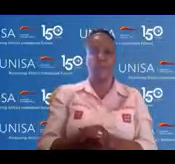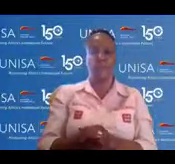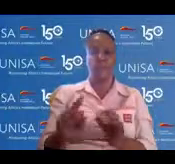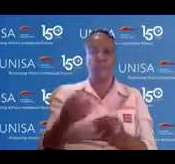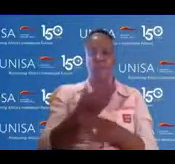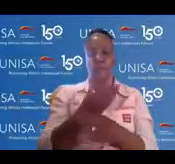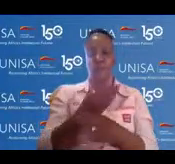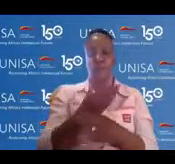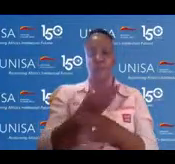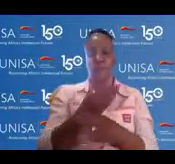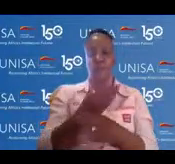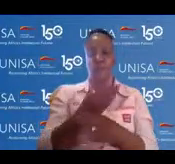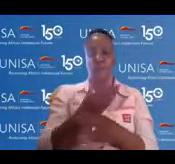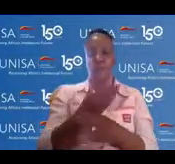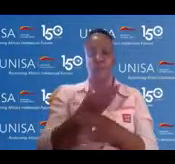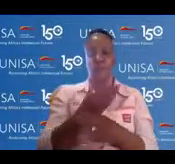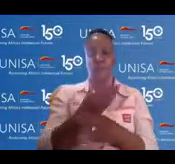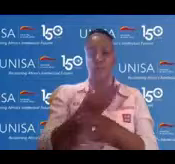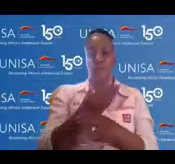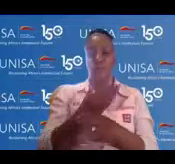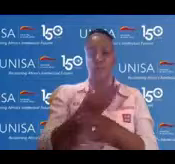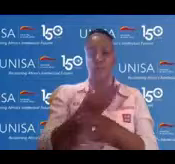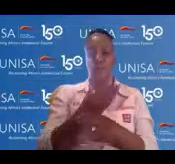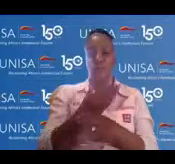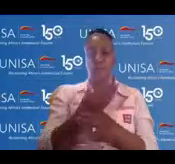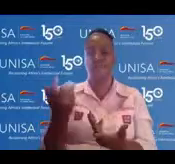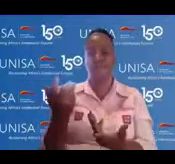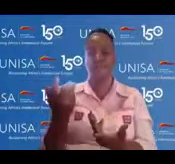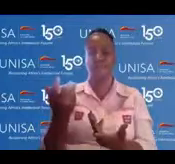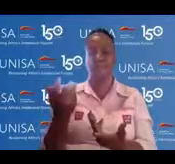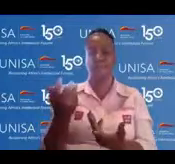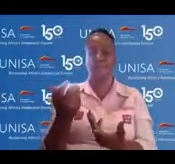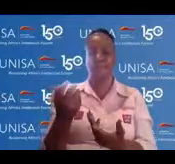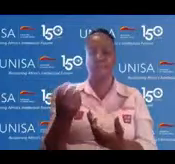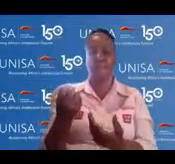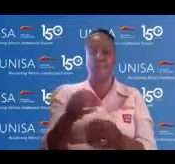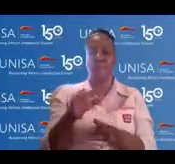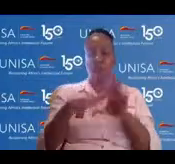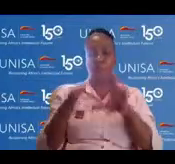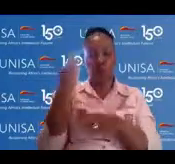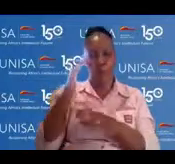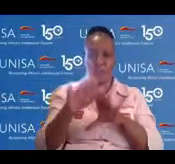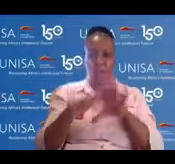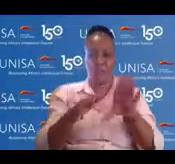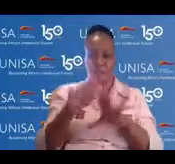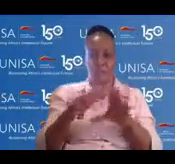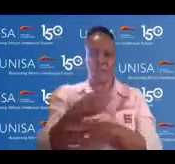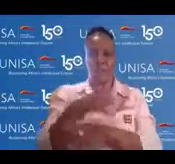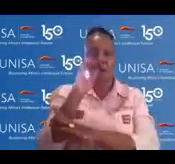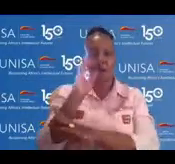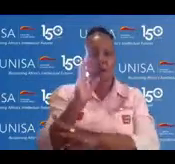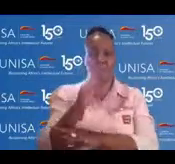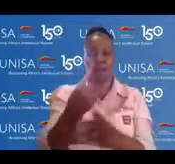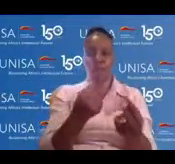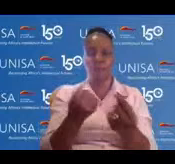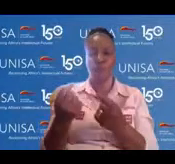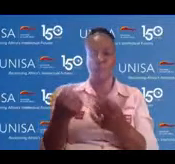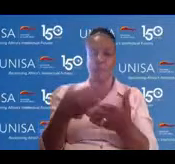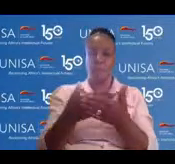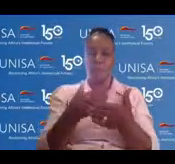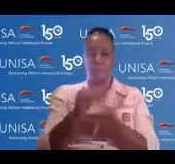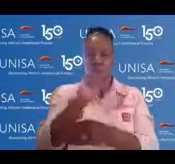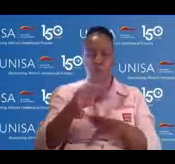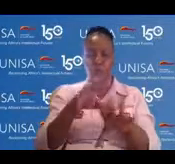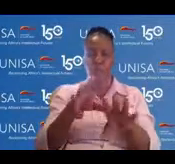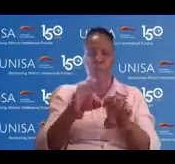you've basically grasped the steps. And remember, do this before your exams. So as soon as it's 4 days,